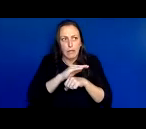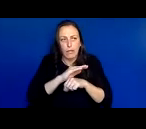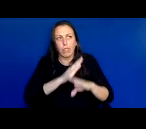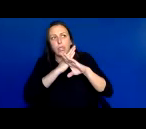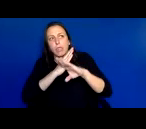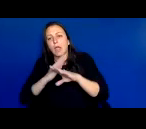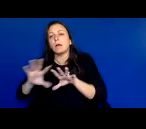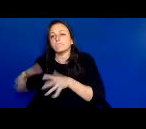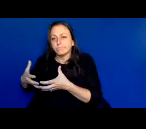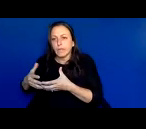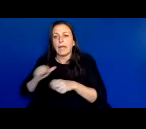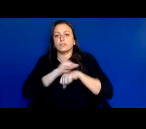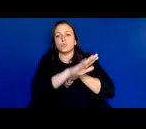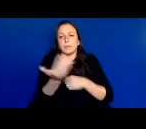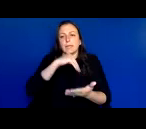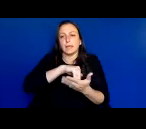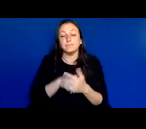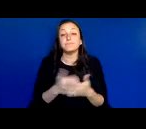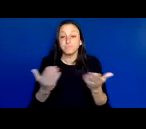Marshall.